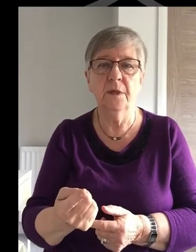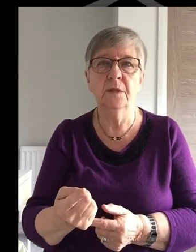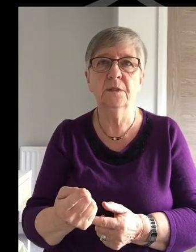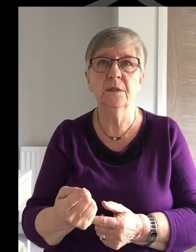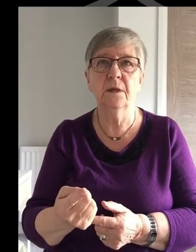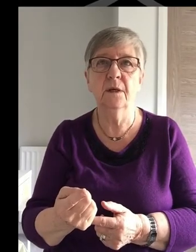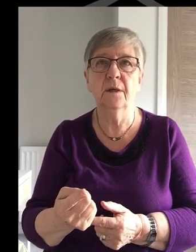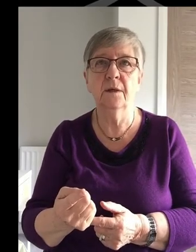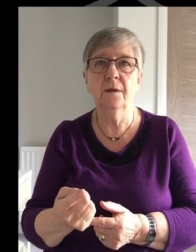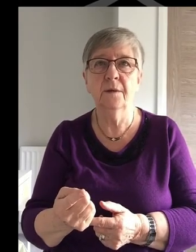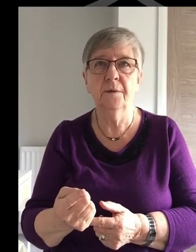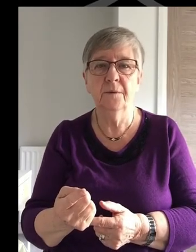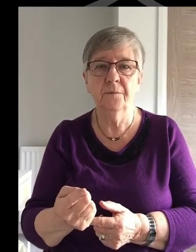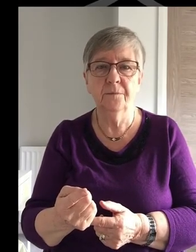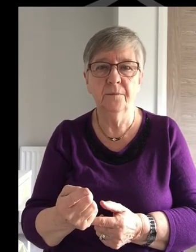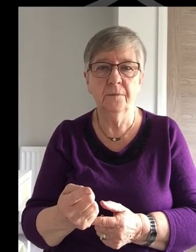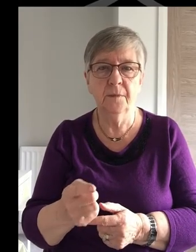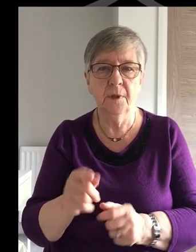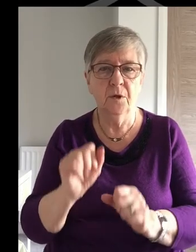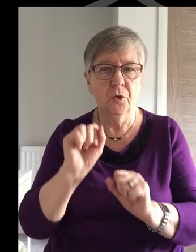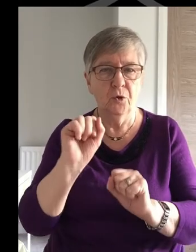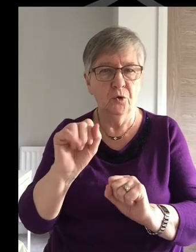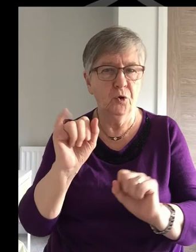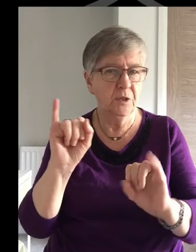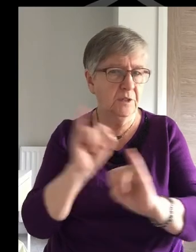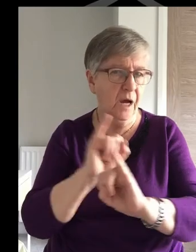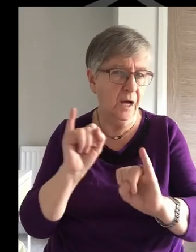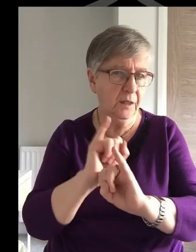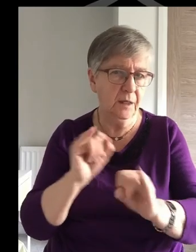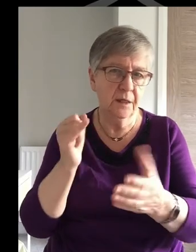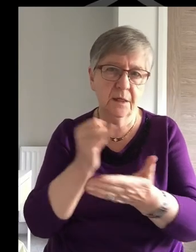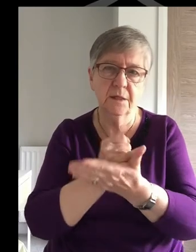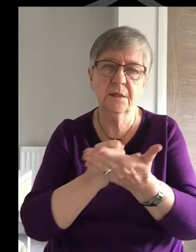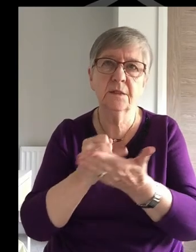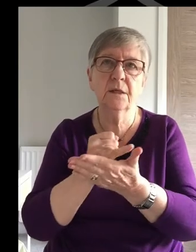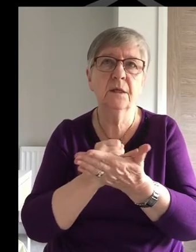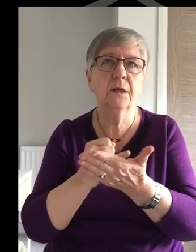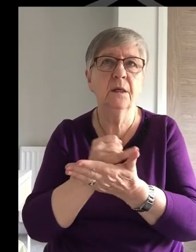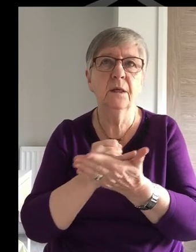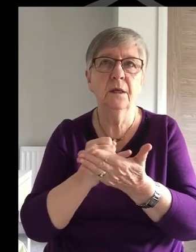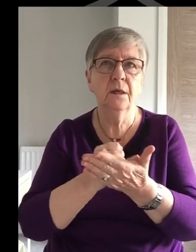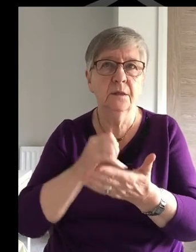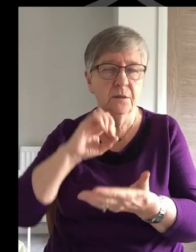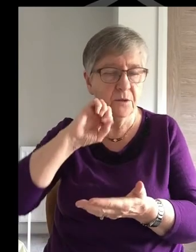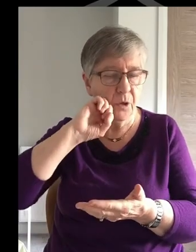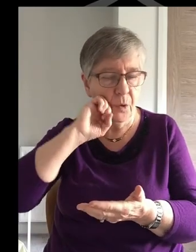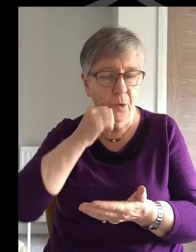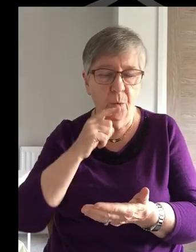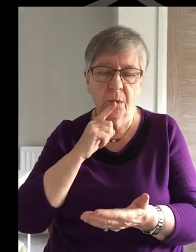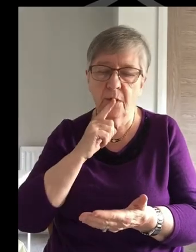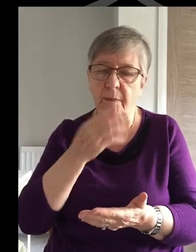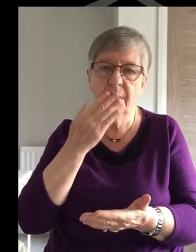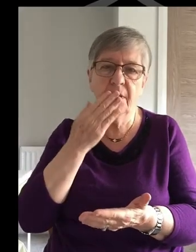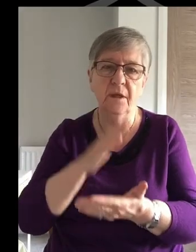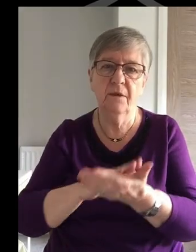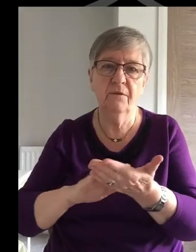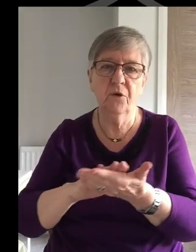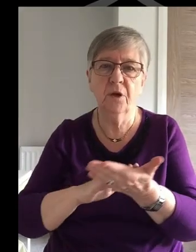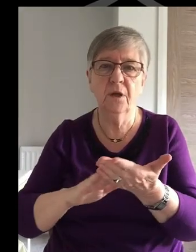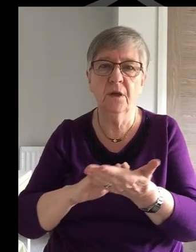others may say. Your darkest sins will